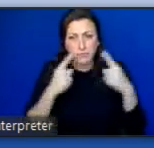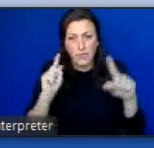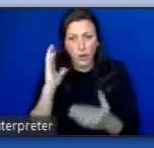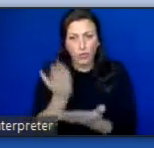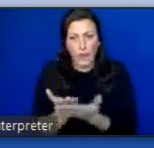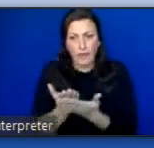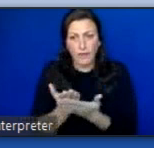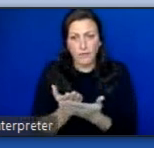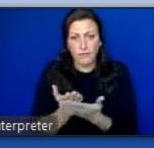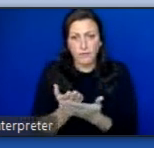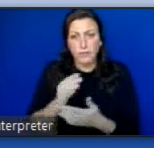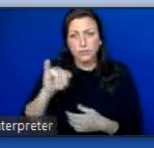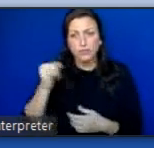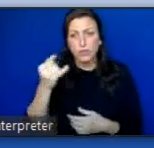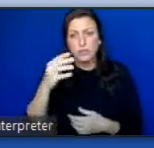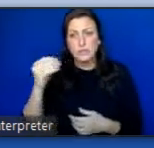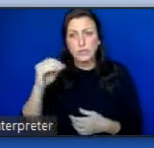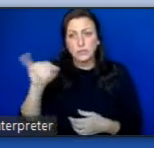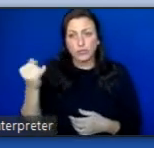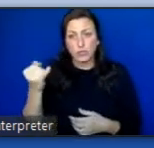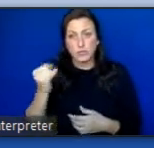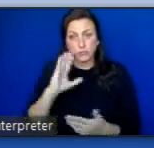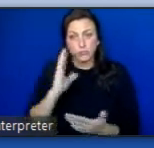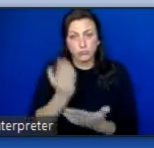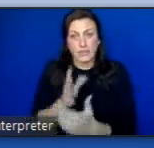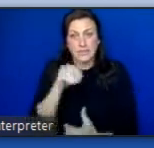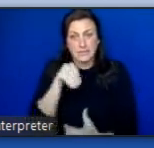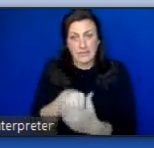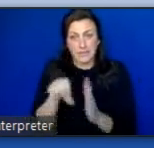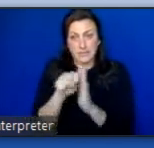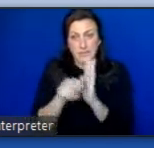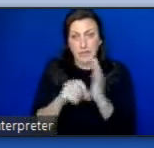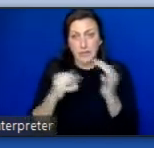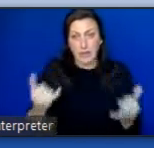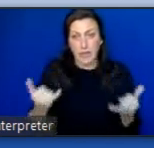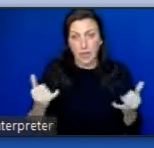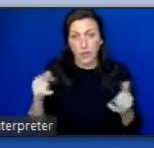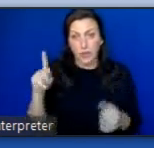the Johnson & Johnson vaccine, is it in Colorado right now?